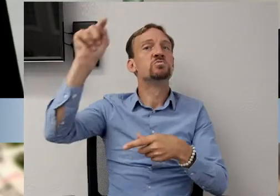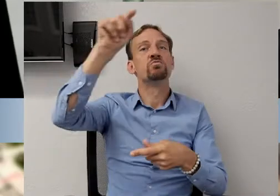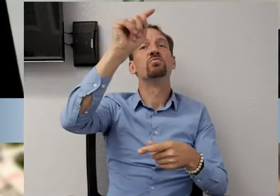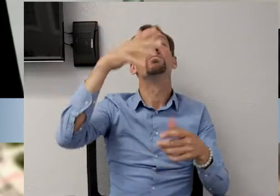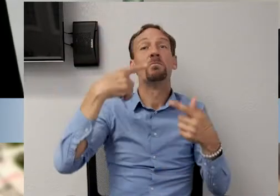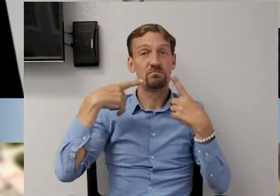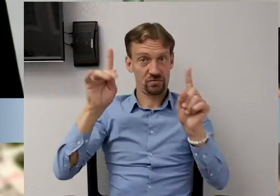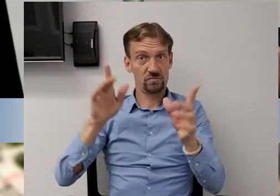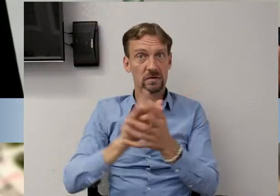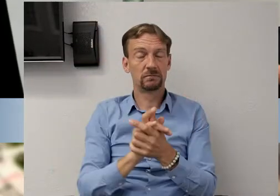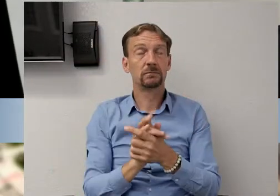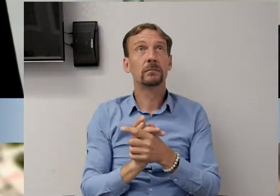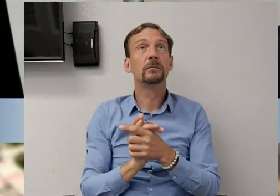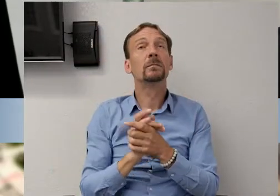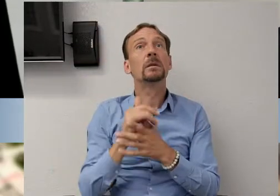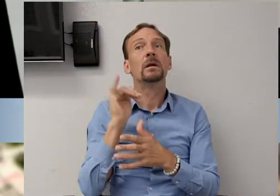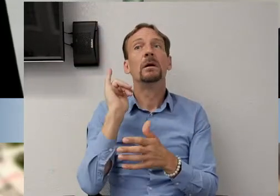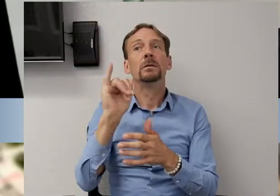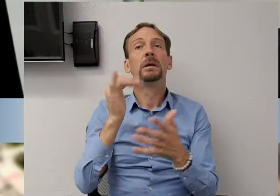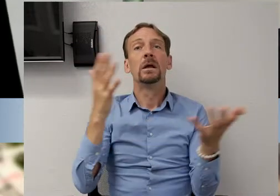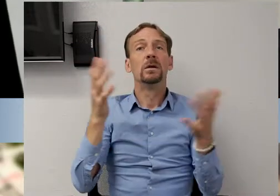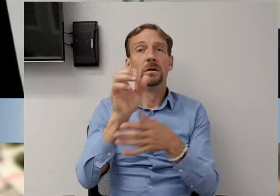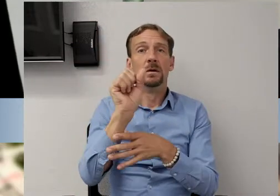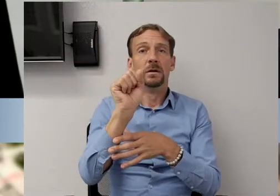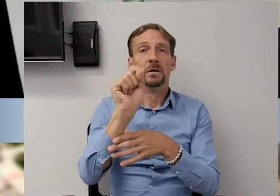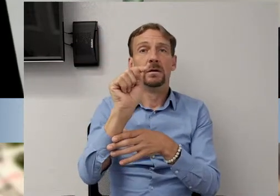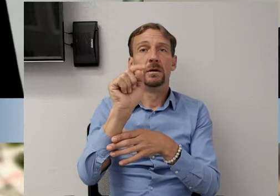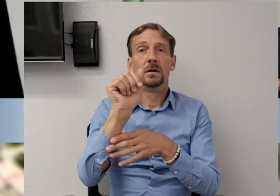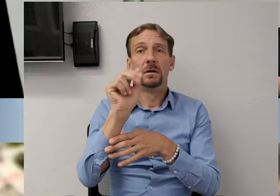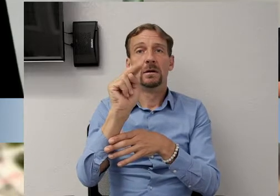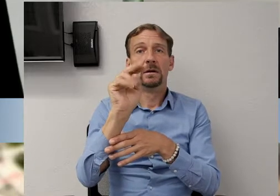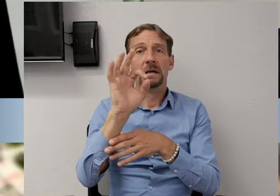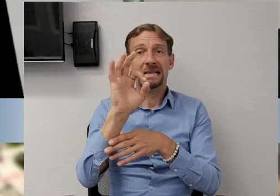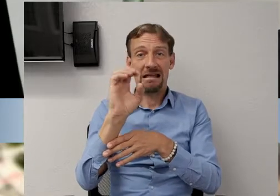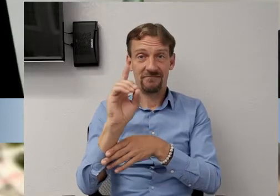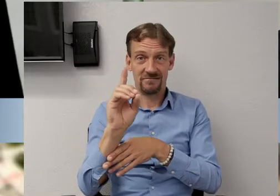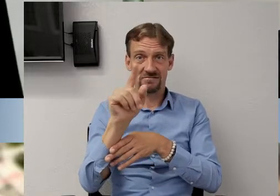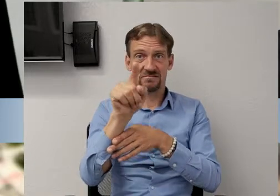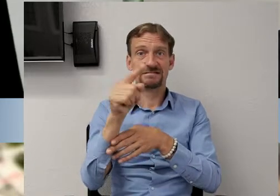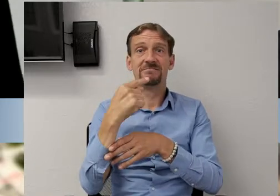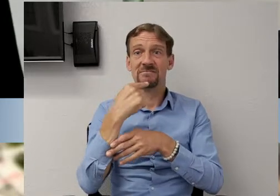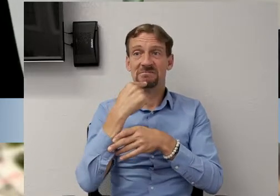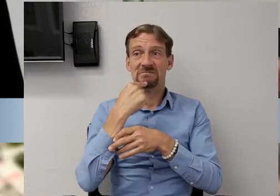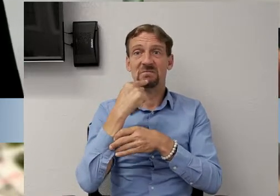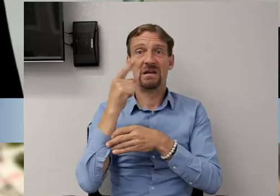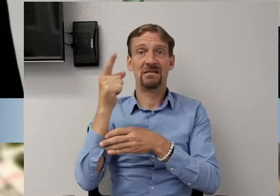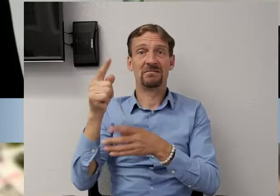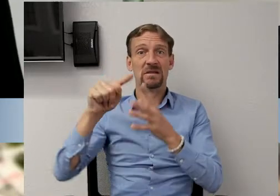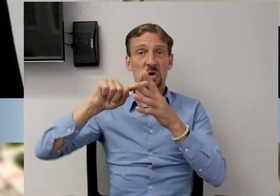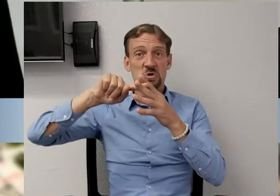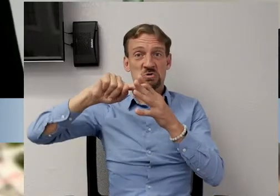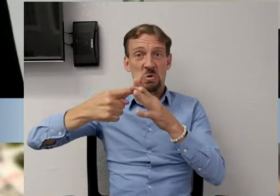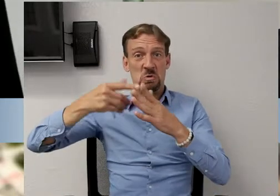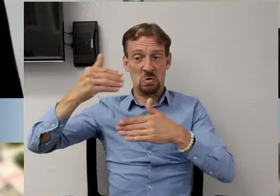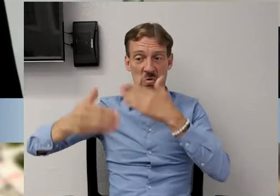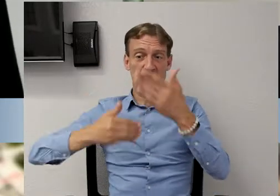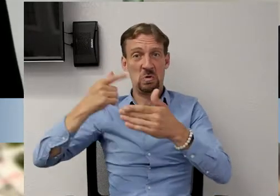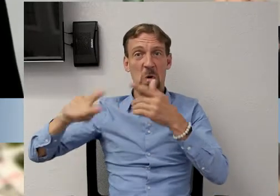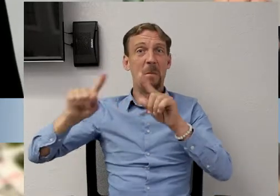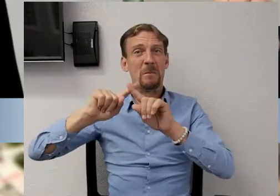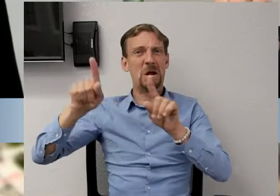Another was, and this is what Stanford Medical Center, what they implemented early on. I think they've kind of moved away from